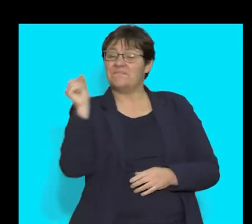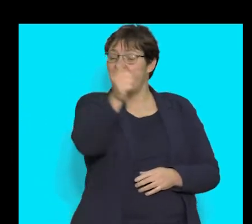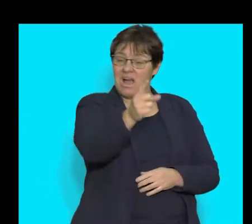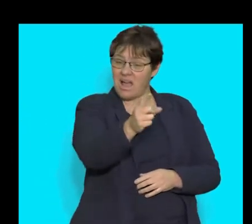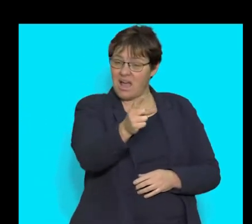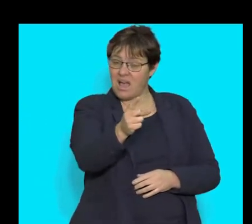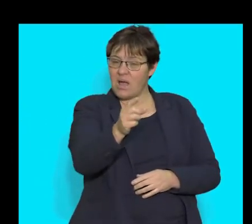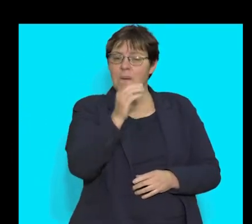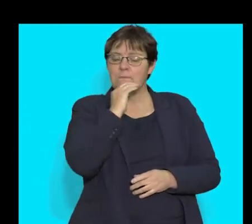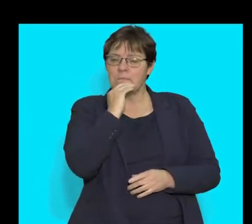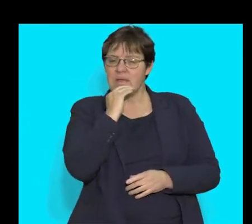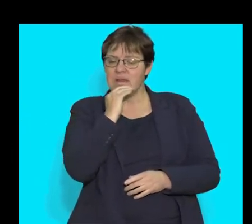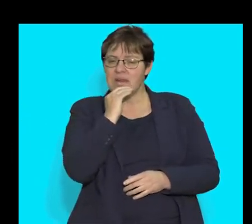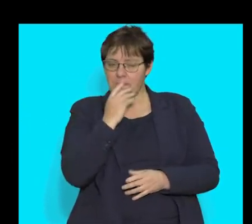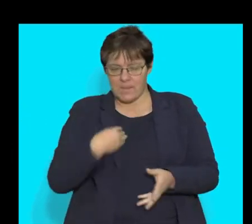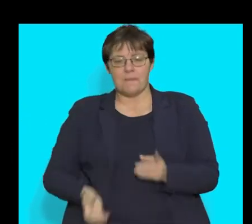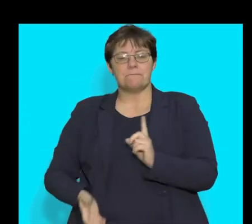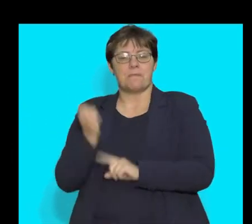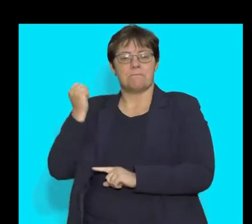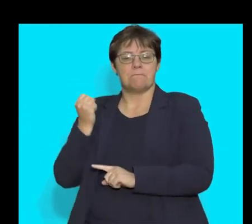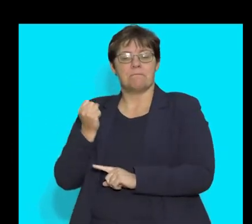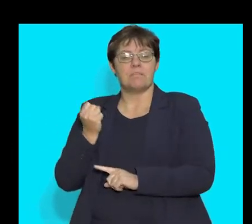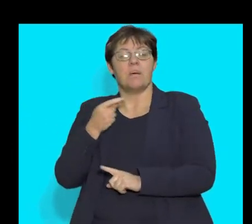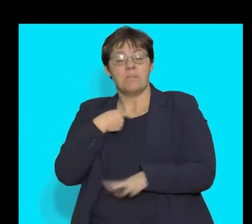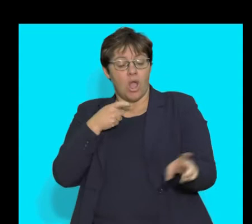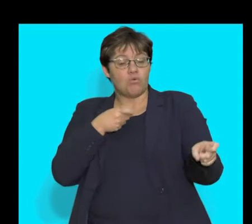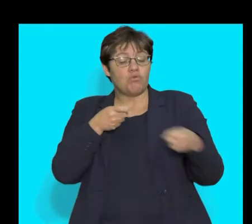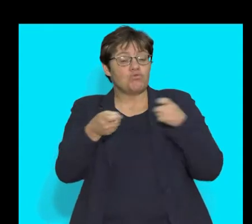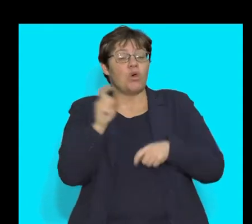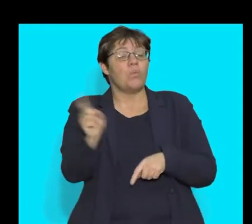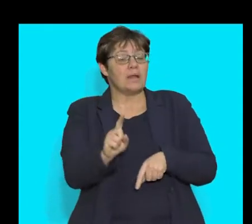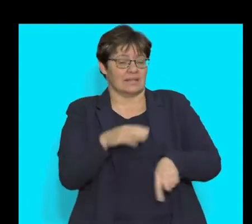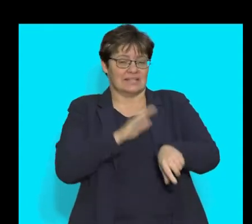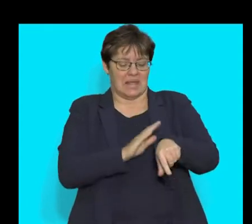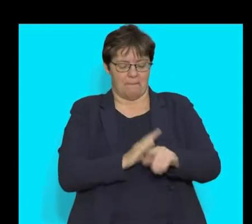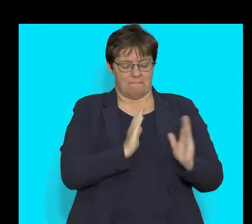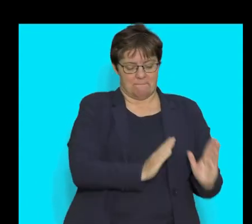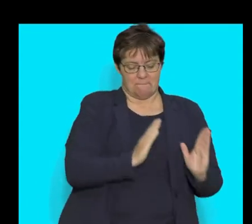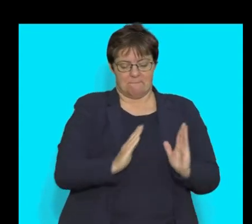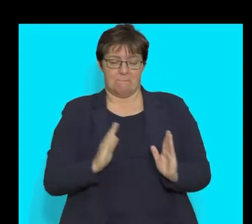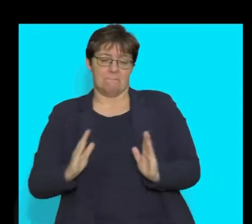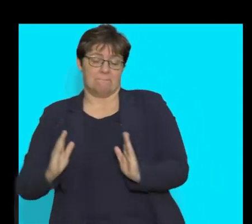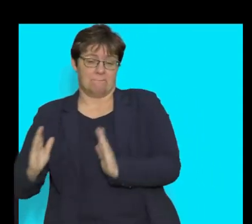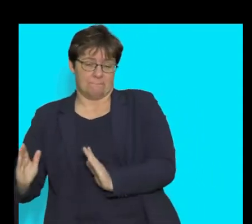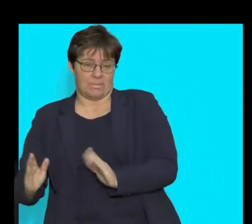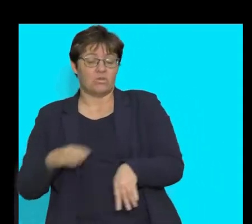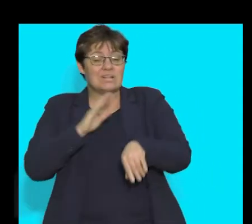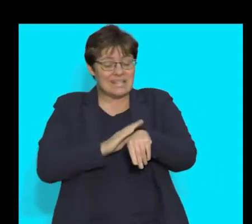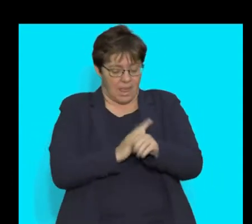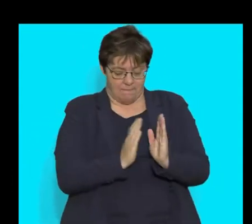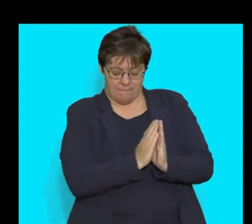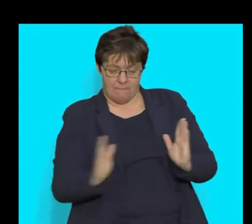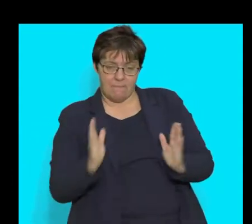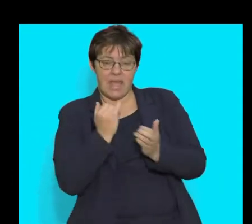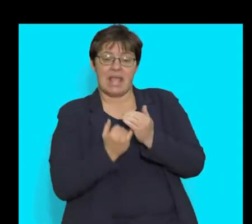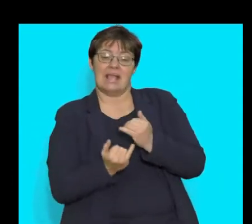distance is the output. The thing that we are measuring or controlling is the time interval. So time is